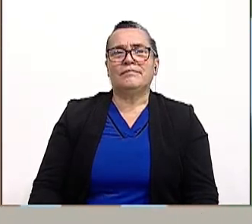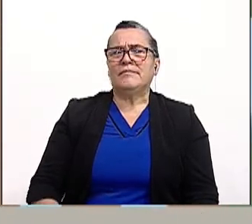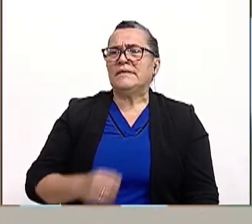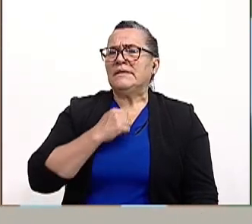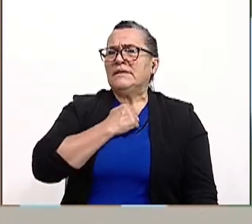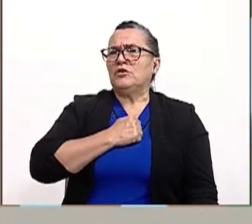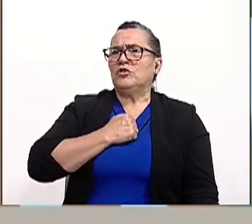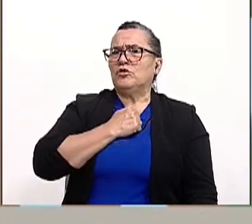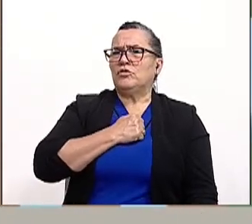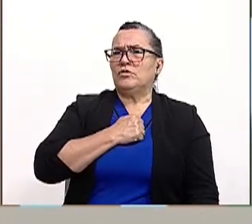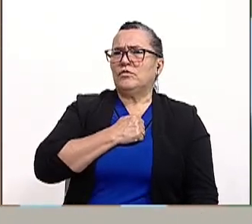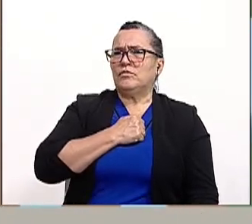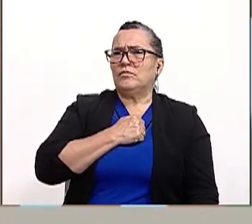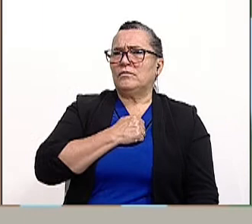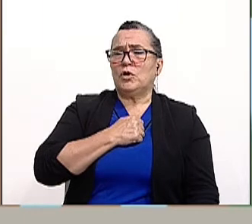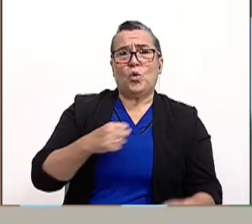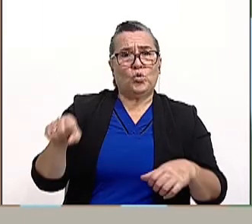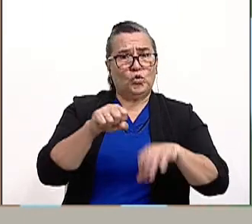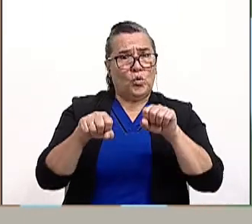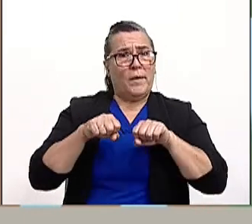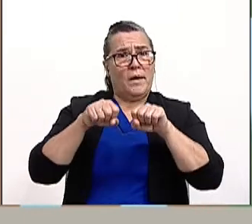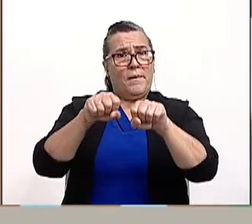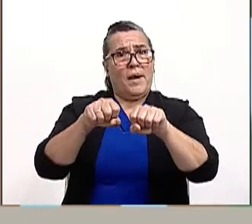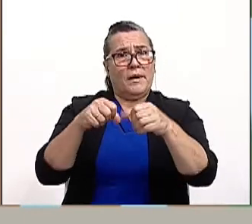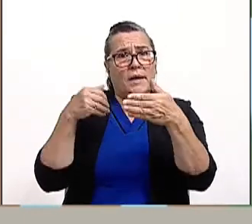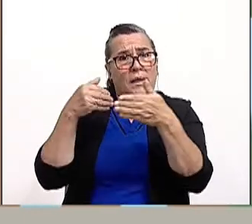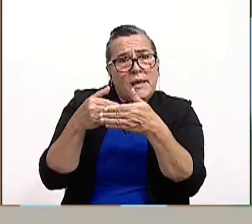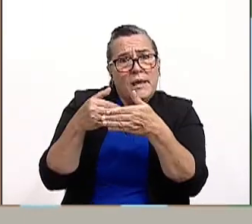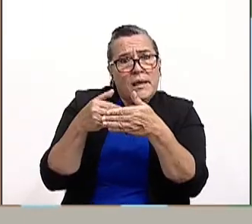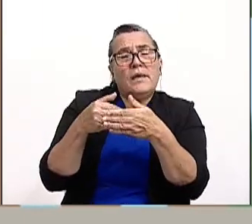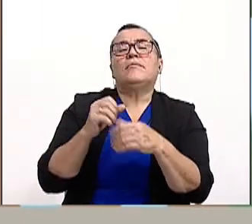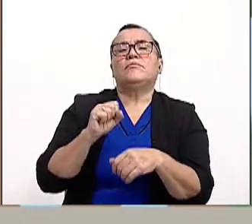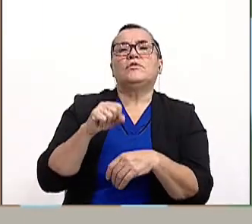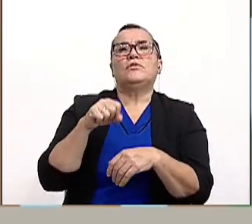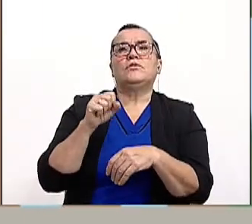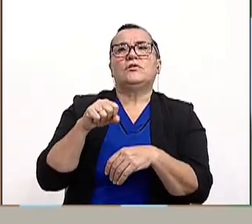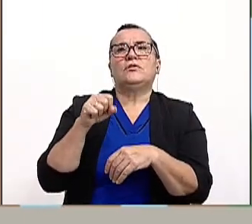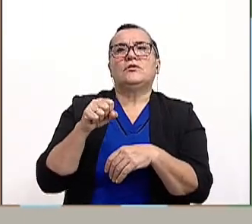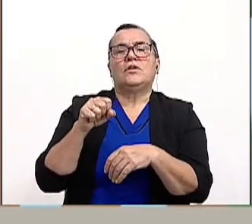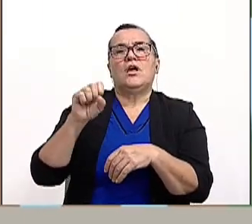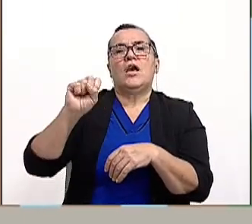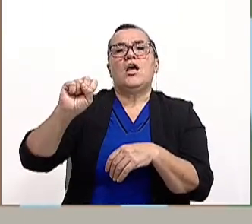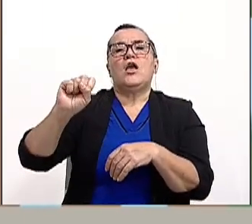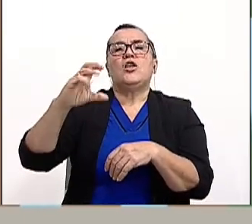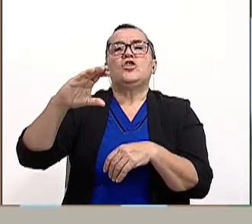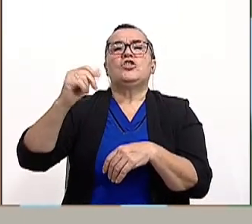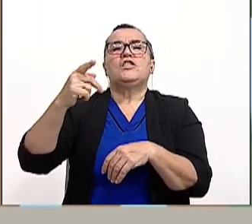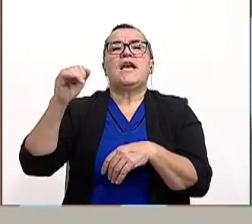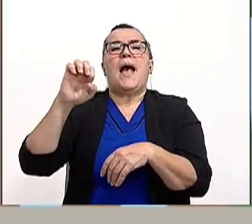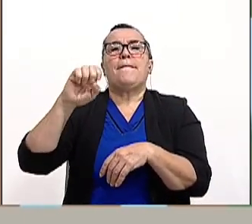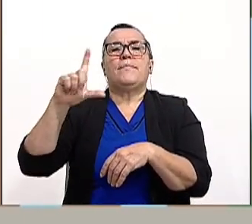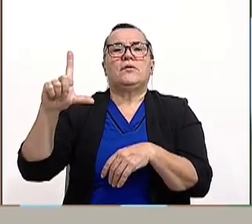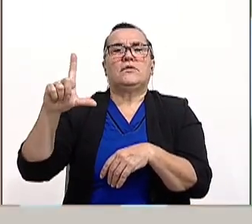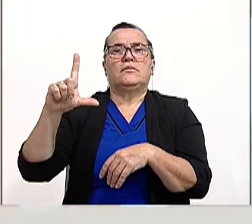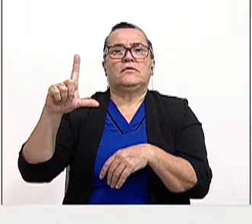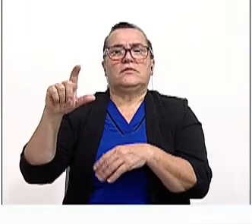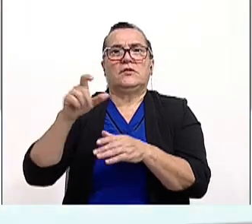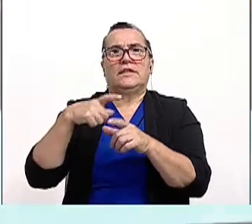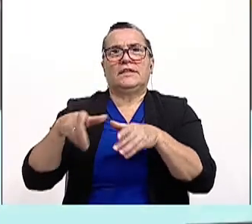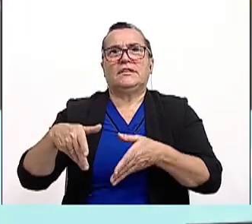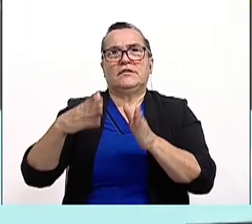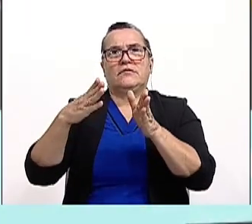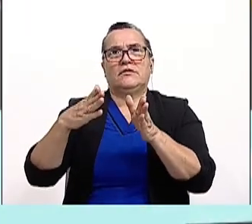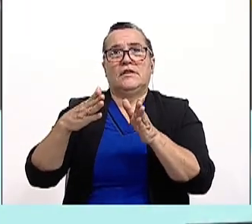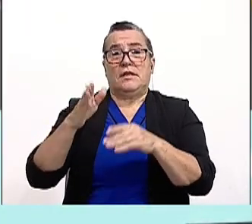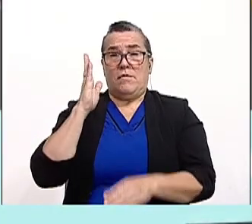Excuse me, is there a supermarket near here? Yes, it's on Chapel Street. How do I get there? Go